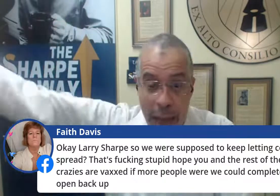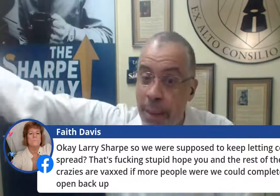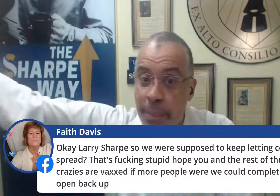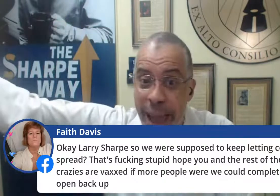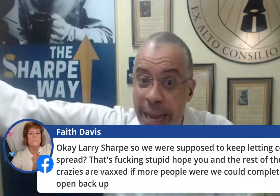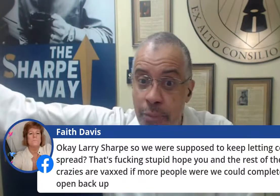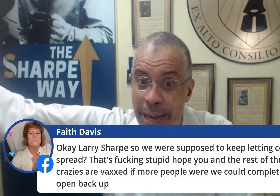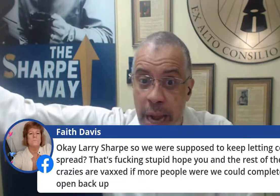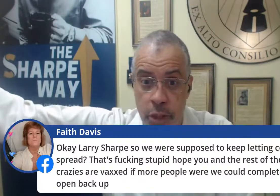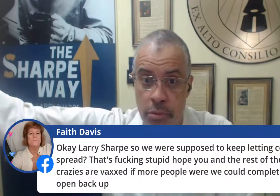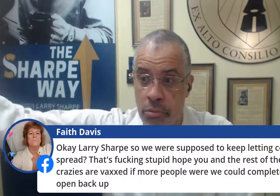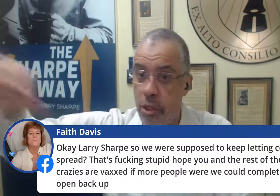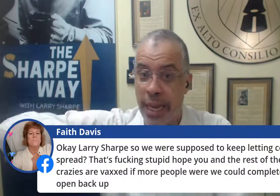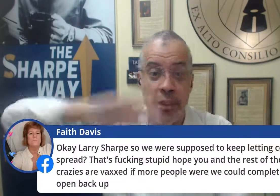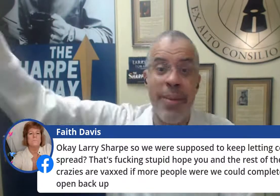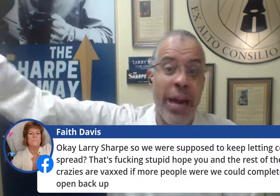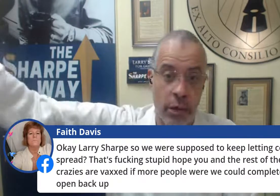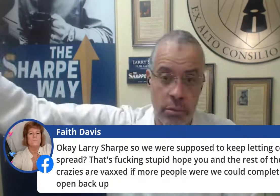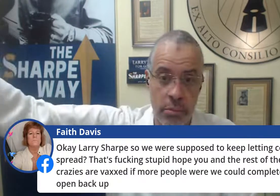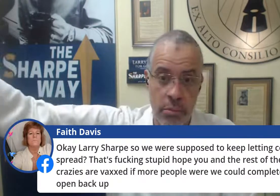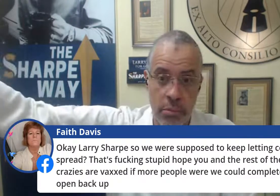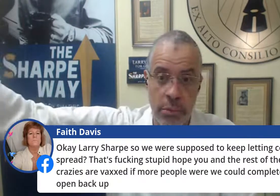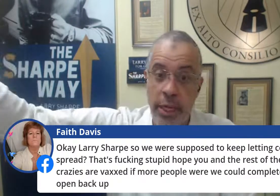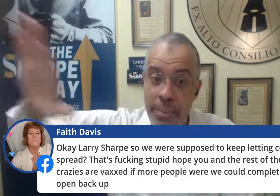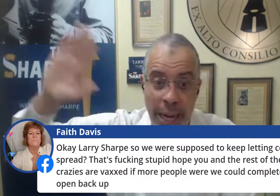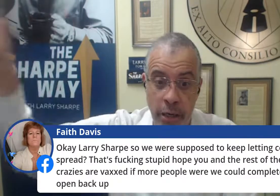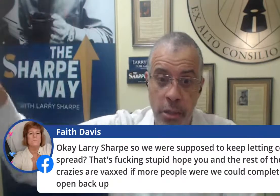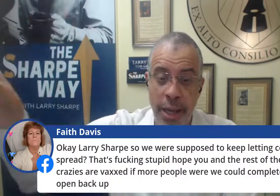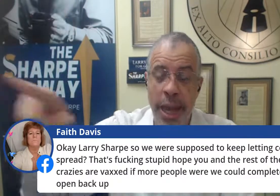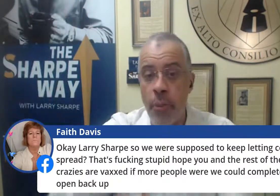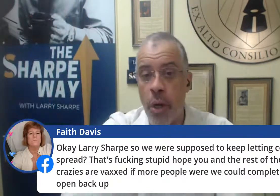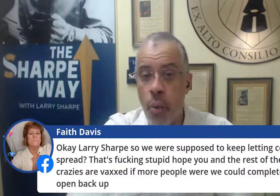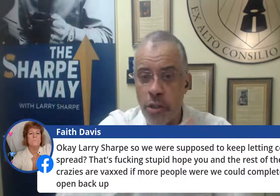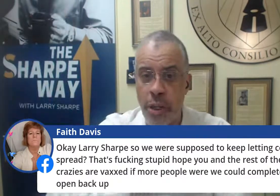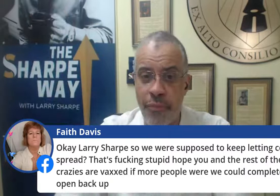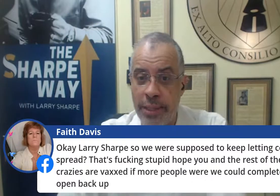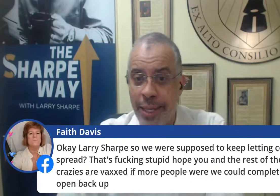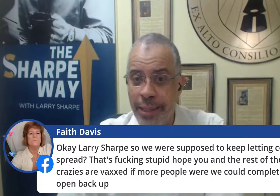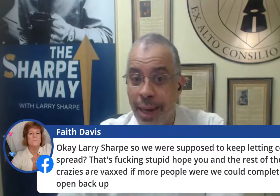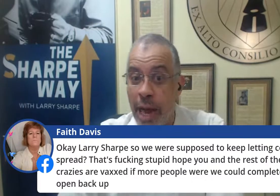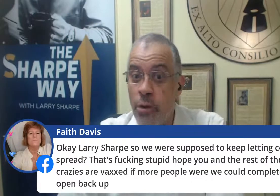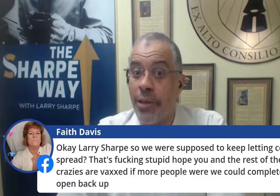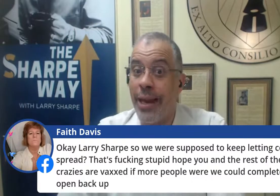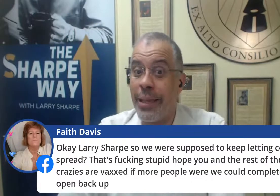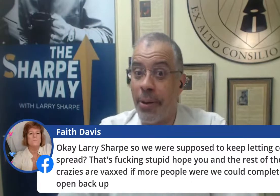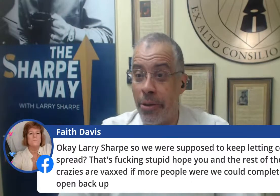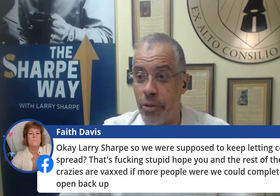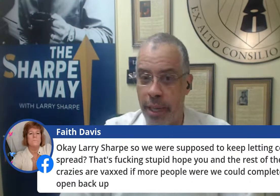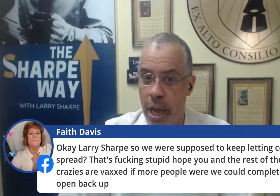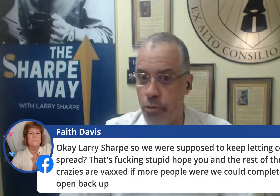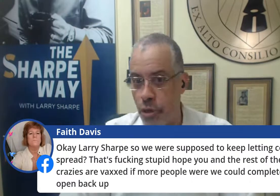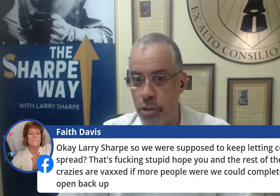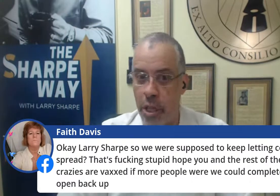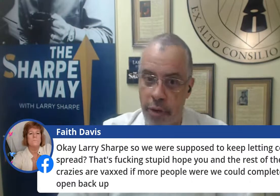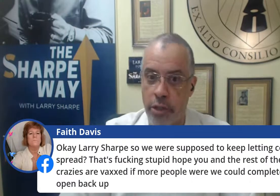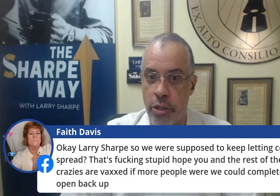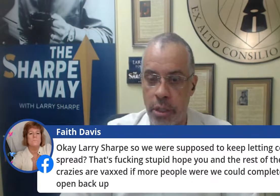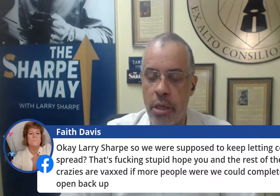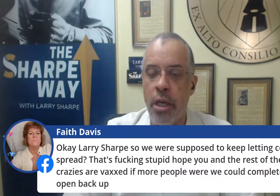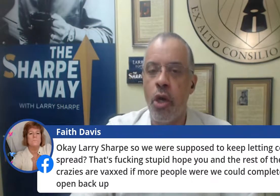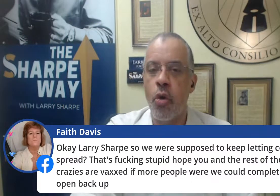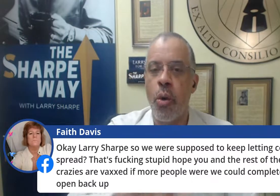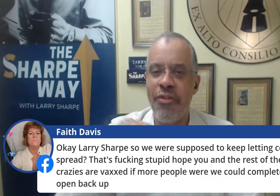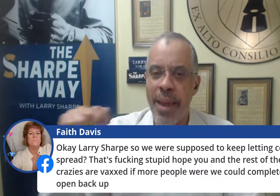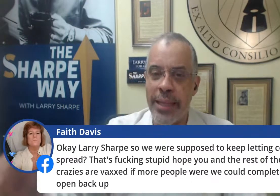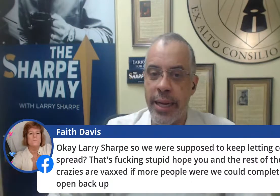fired, I'd be mad at him right now too. So that doesn't matter. It doesn't matter. And when it was a Trump vaccine, I knew a lot of Democrats were like, I don't trust that